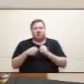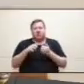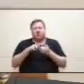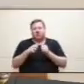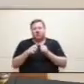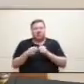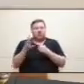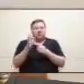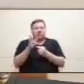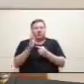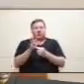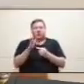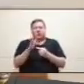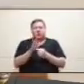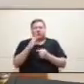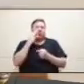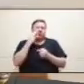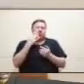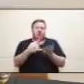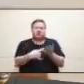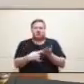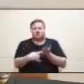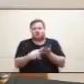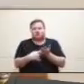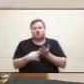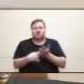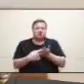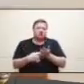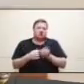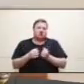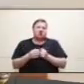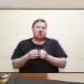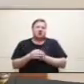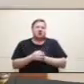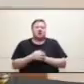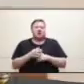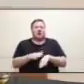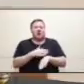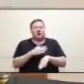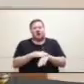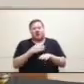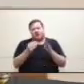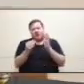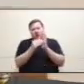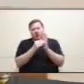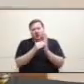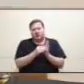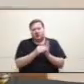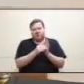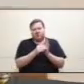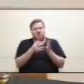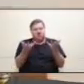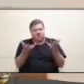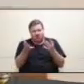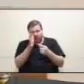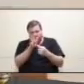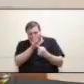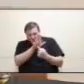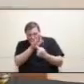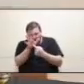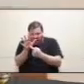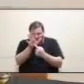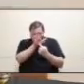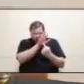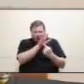articulated when you were talking also about the late allocation? Where does it feature in terms